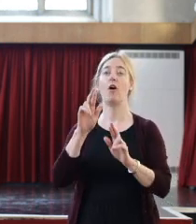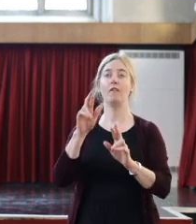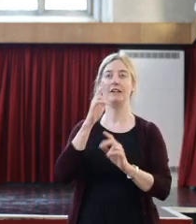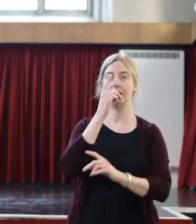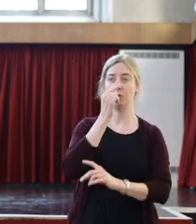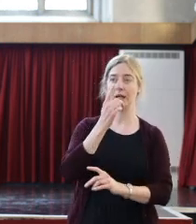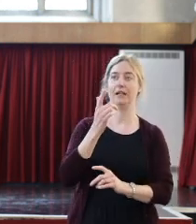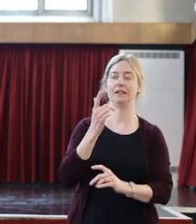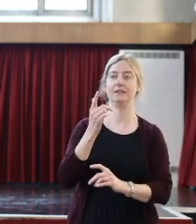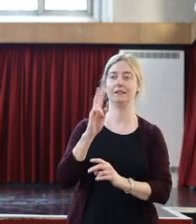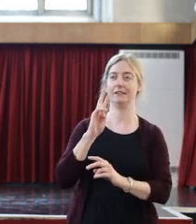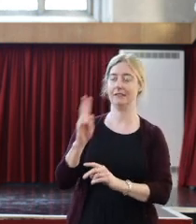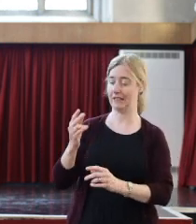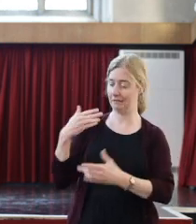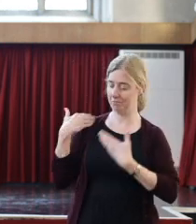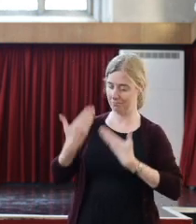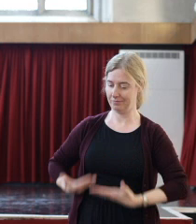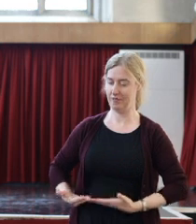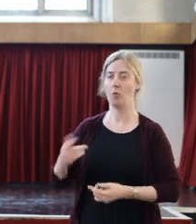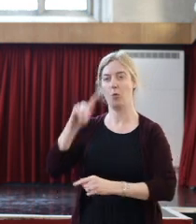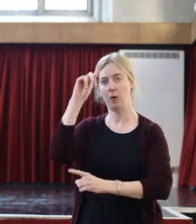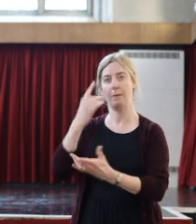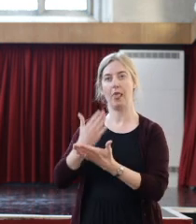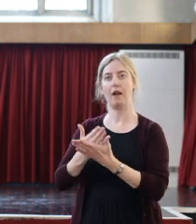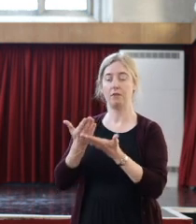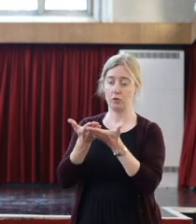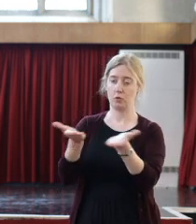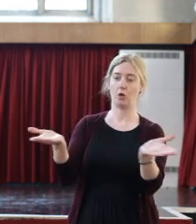of what we're about as an art school.